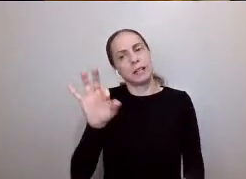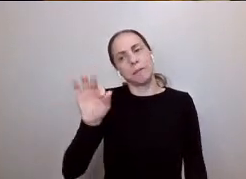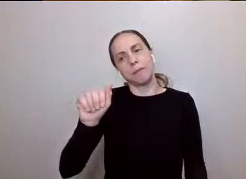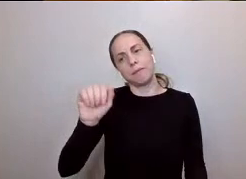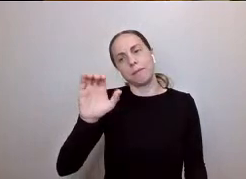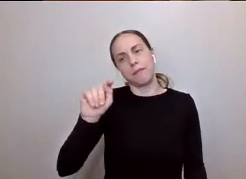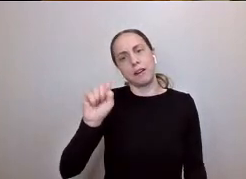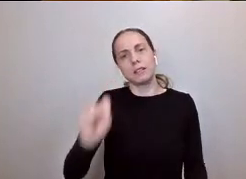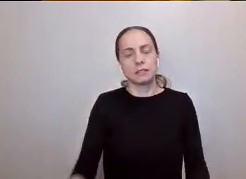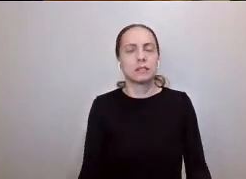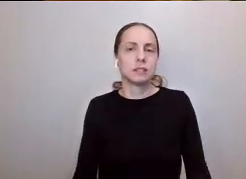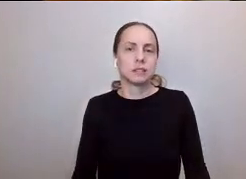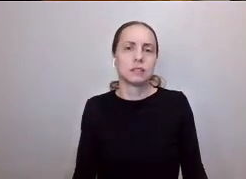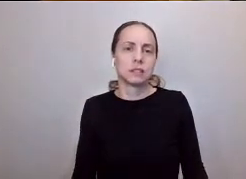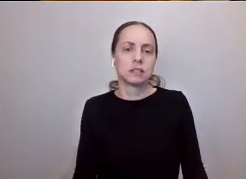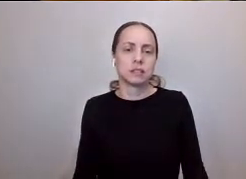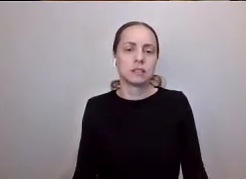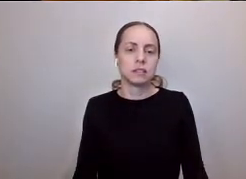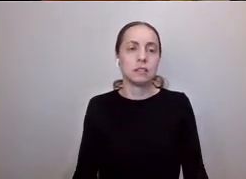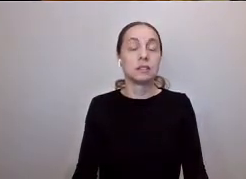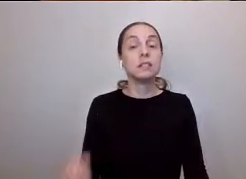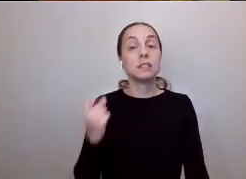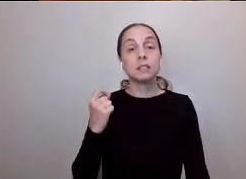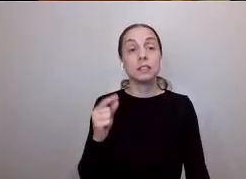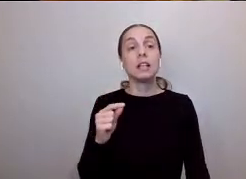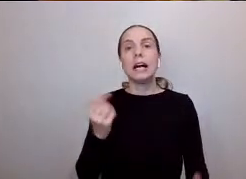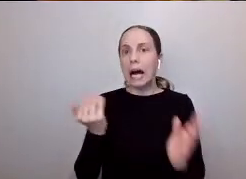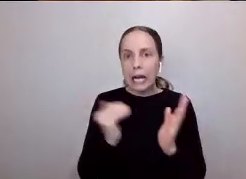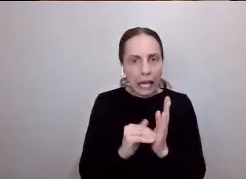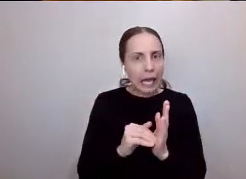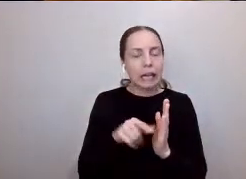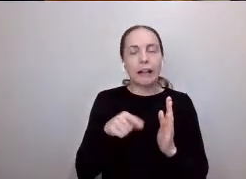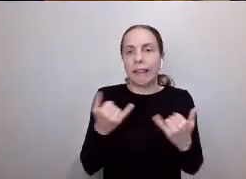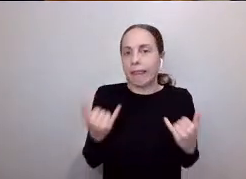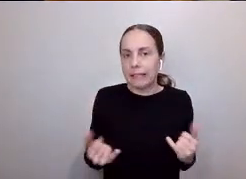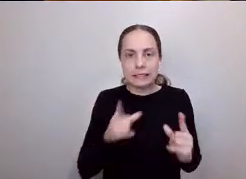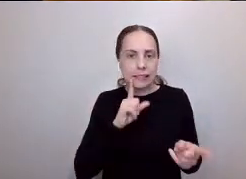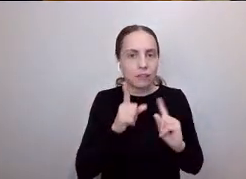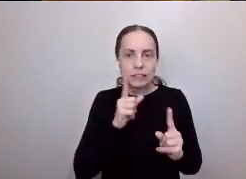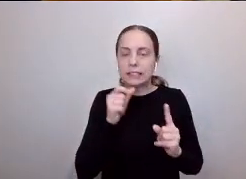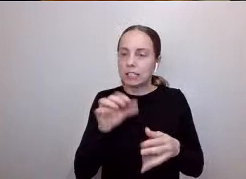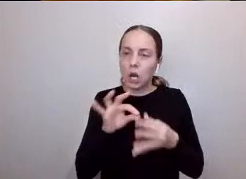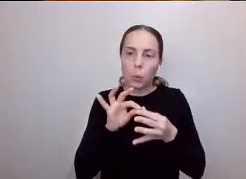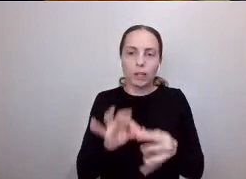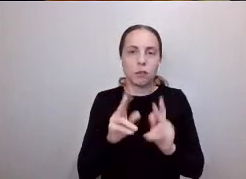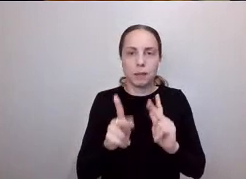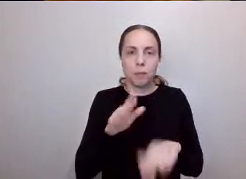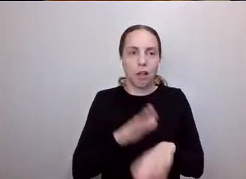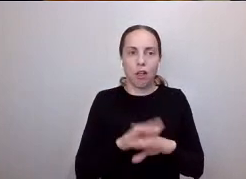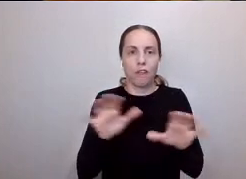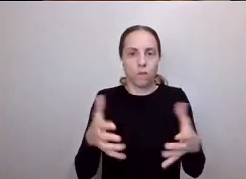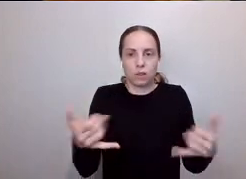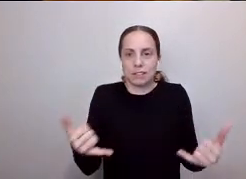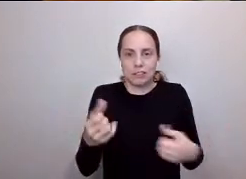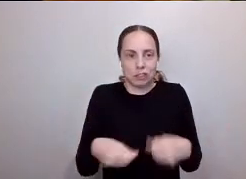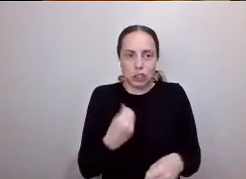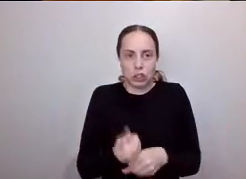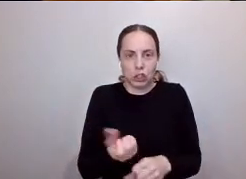about officers that will not be on the force this year, no matter what we do, I cannot believe that the